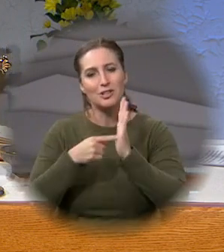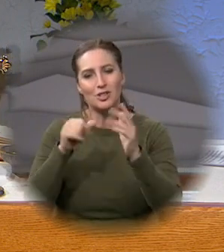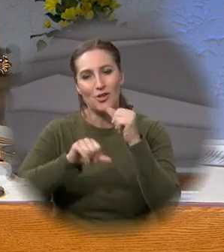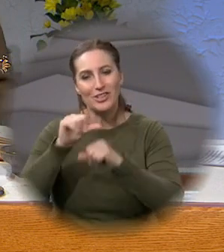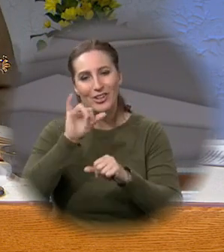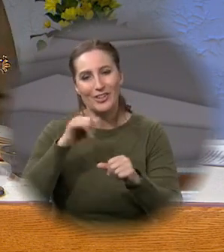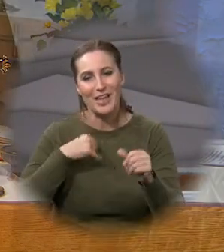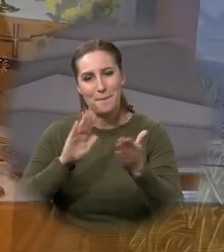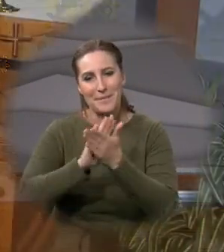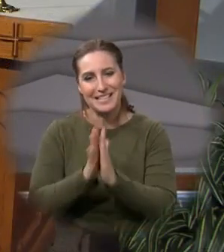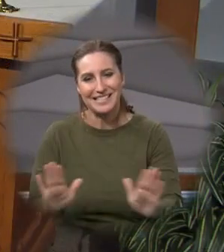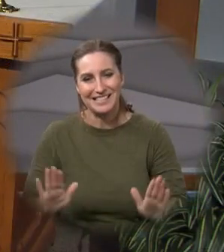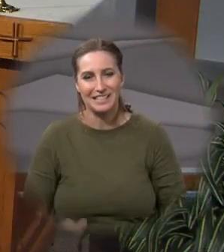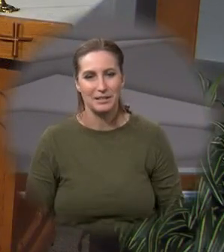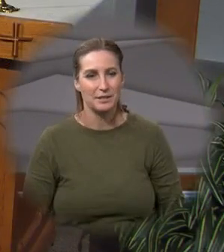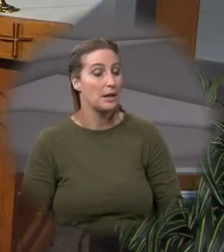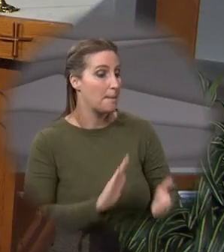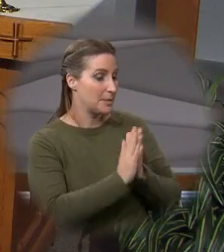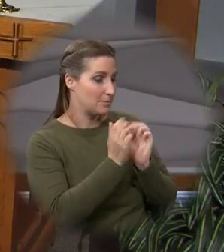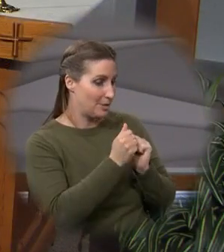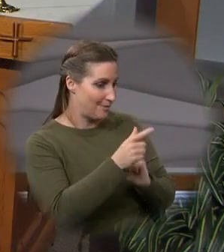one another a sign of peace.